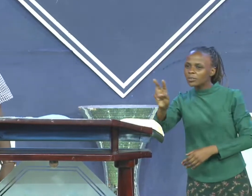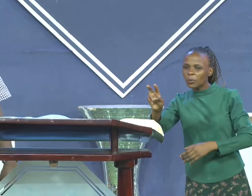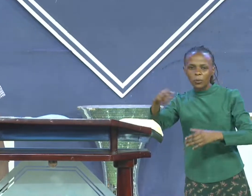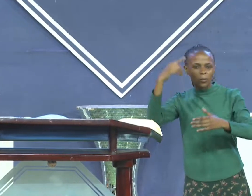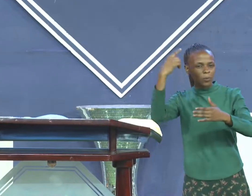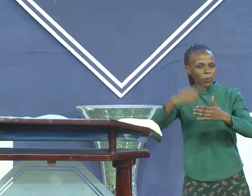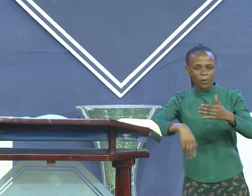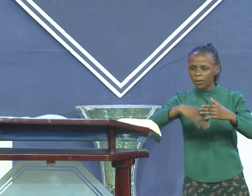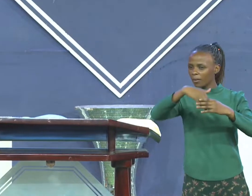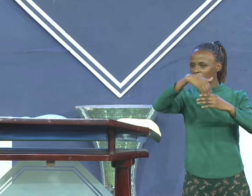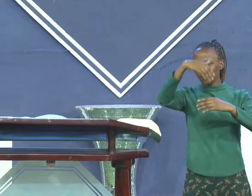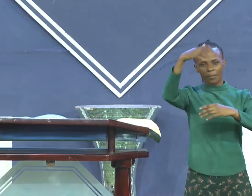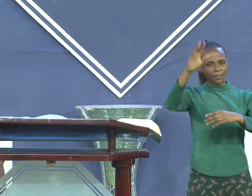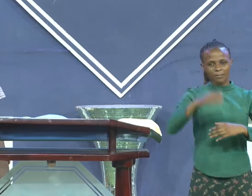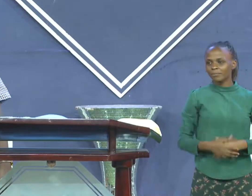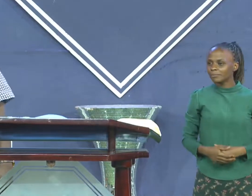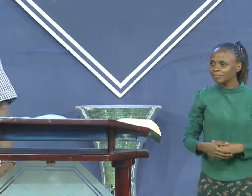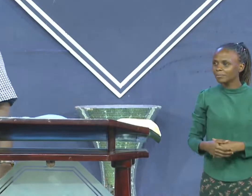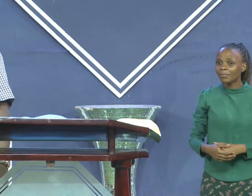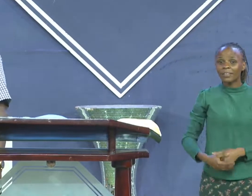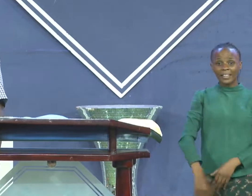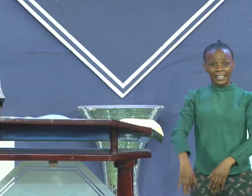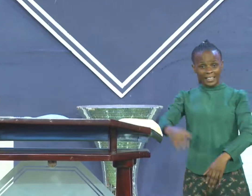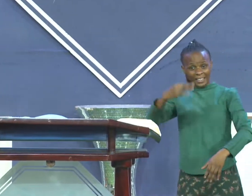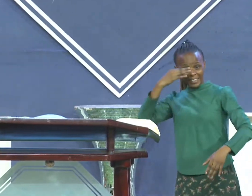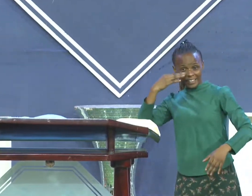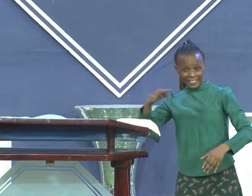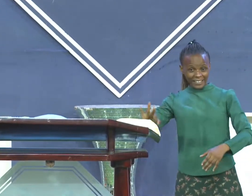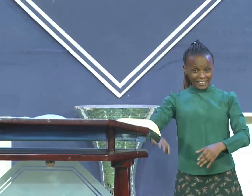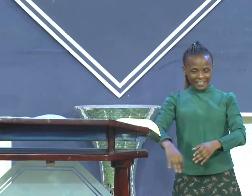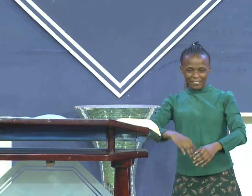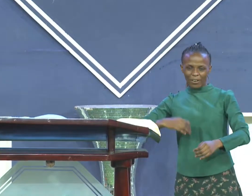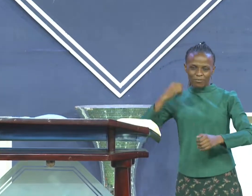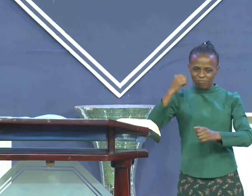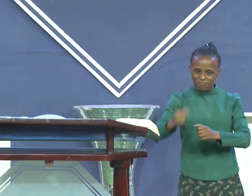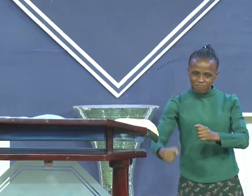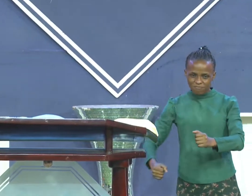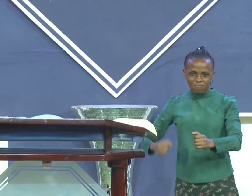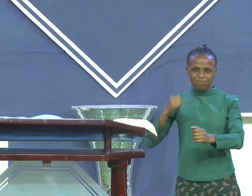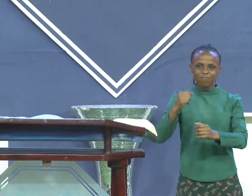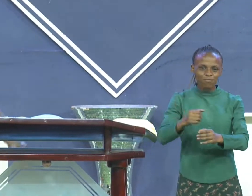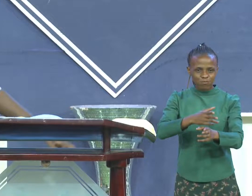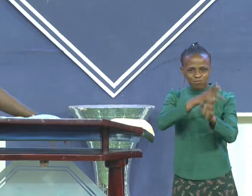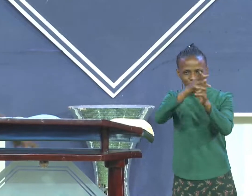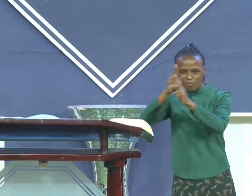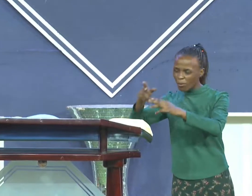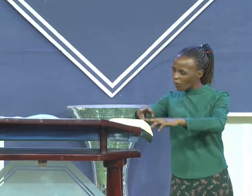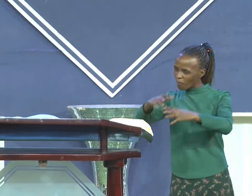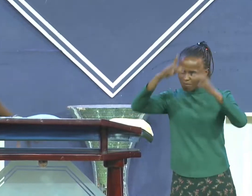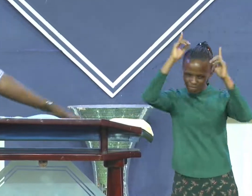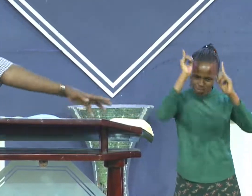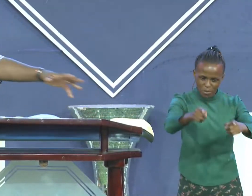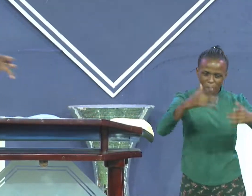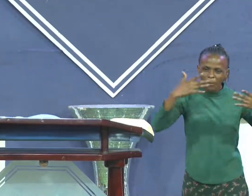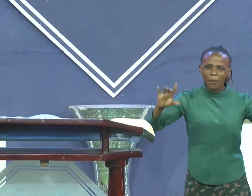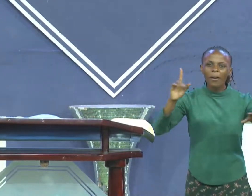He saw what was outside. Ngabiziba mamba bazireseda. And if there are those armored vehicles, they had already